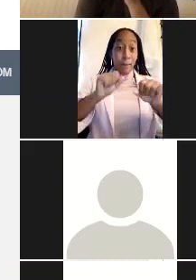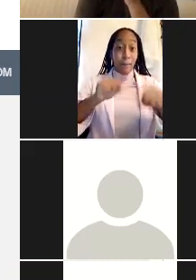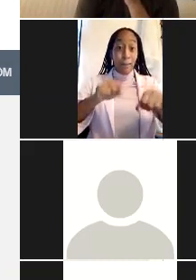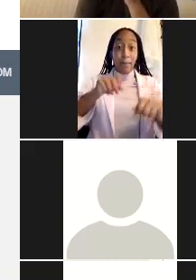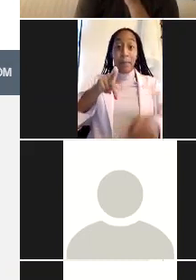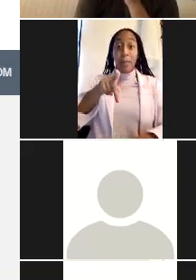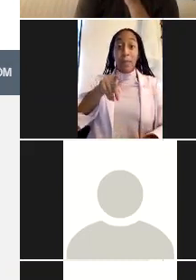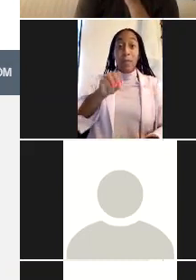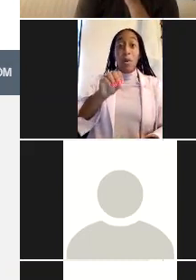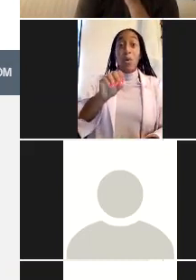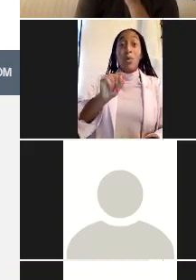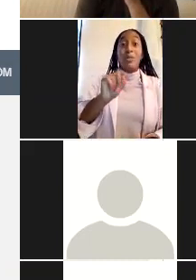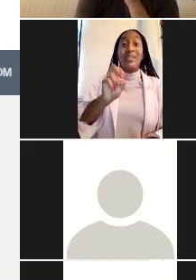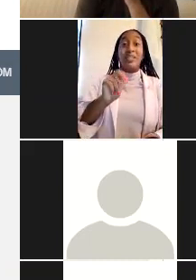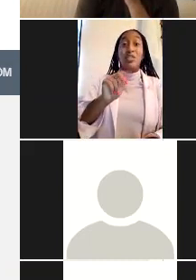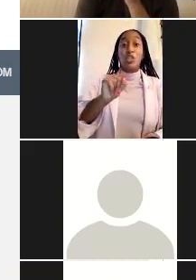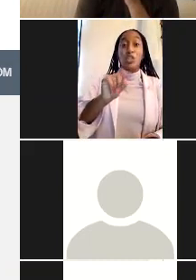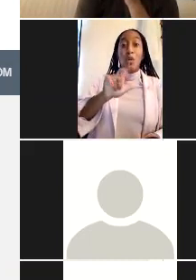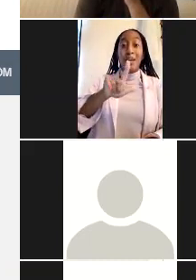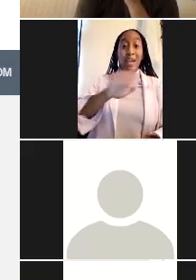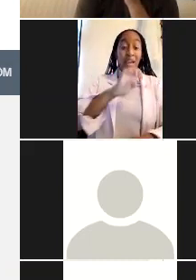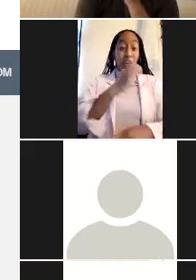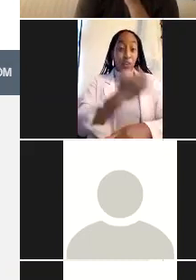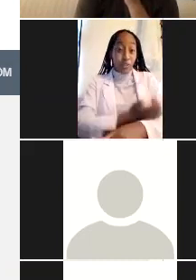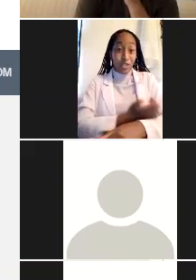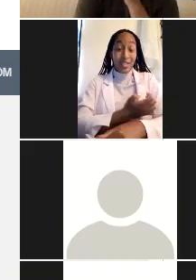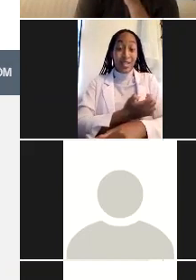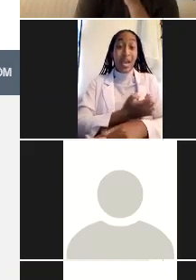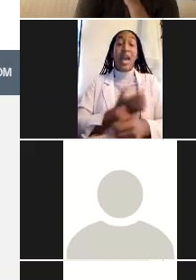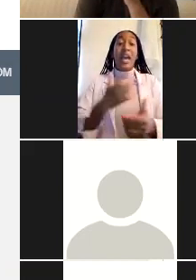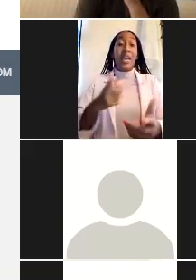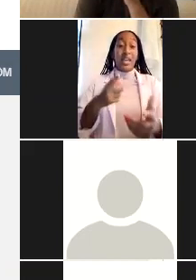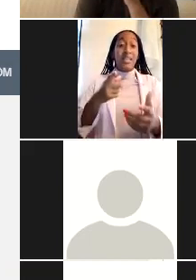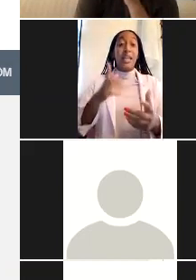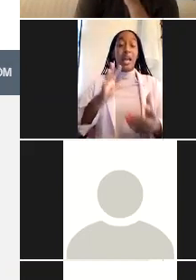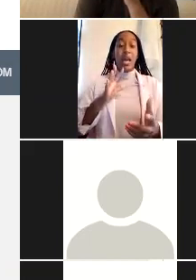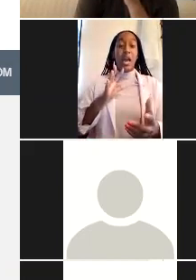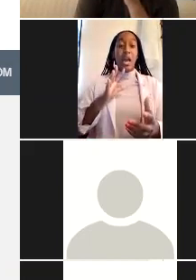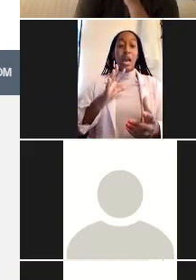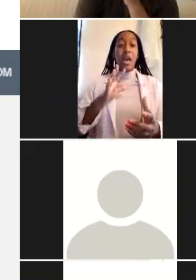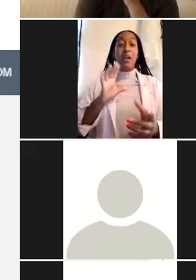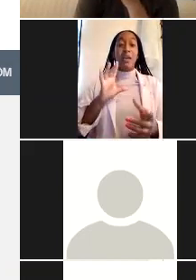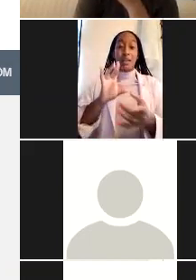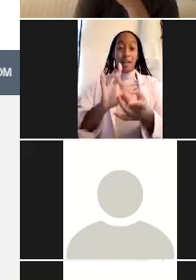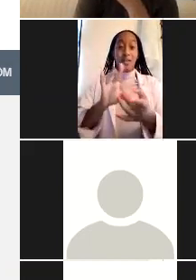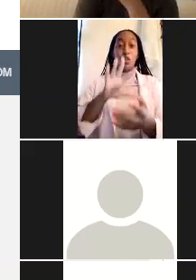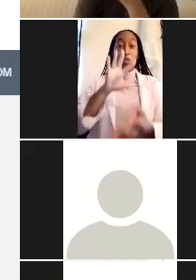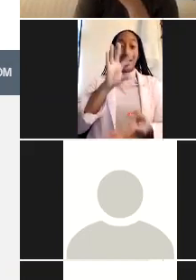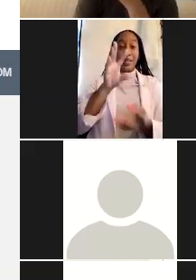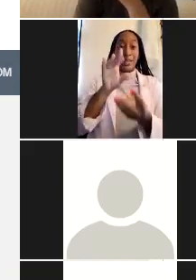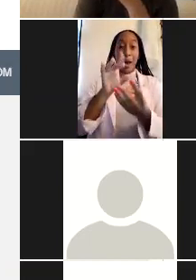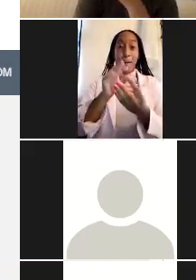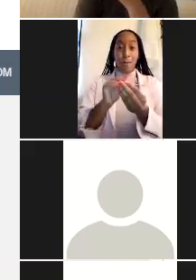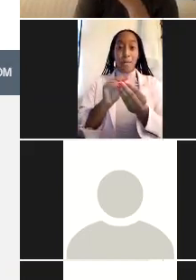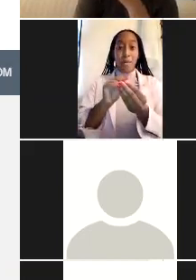kinetic energy and potential energy final, right? And so basically what you're saying